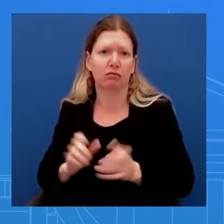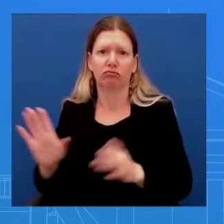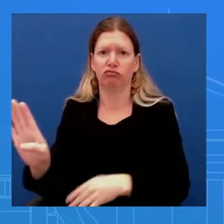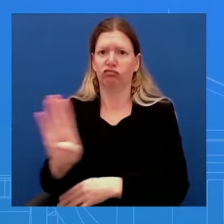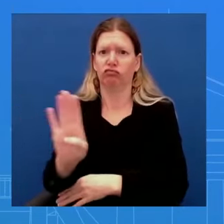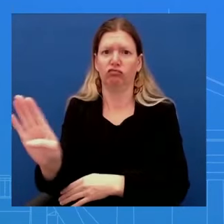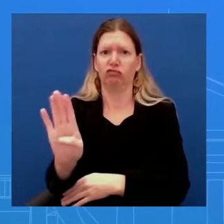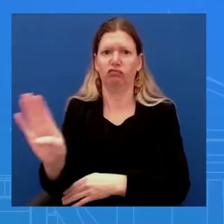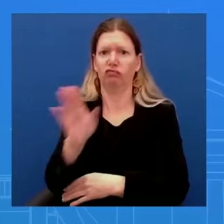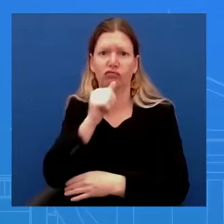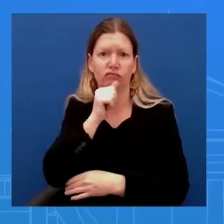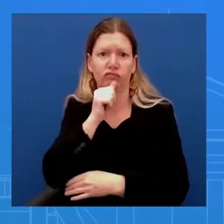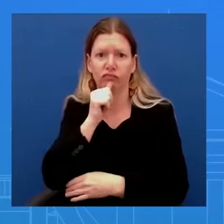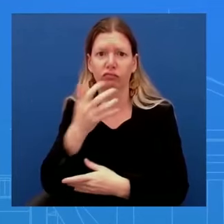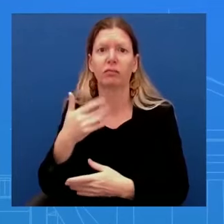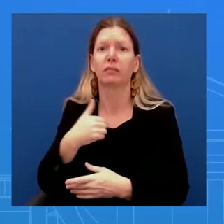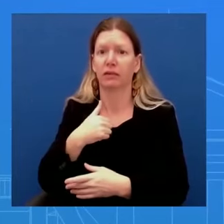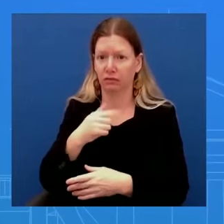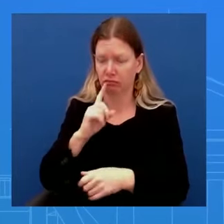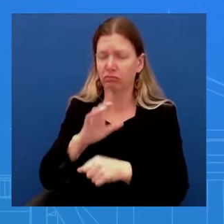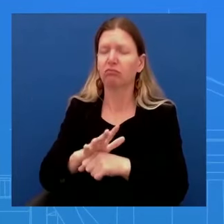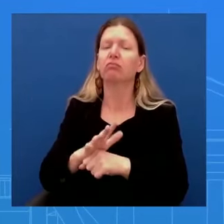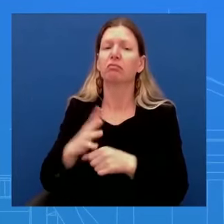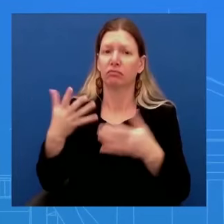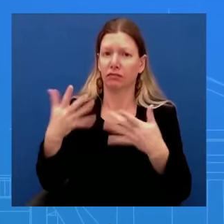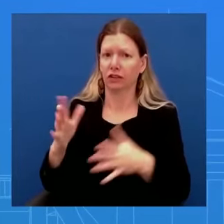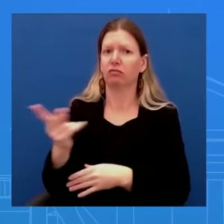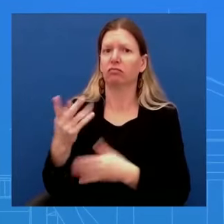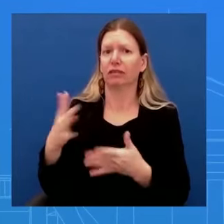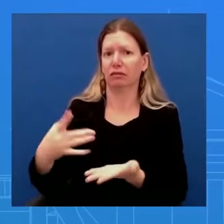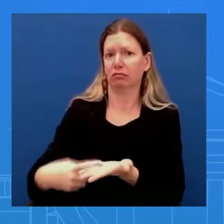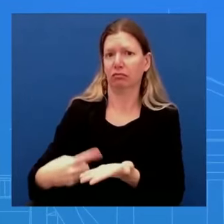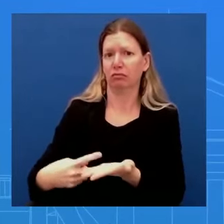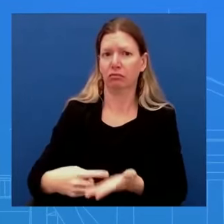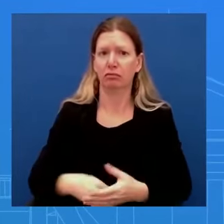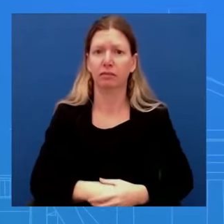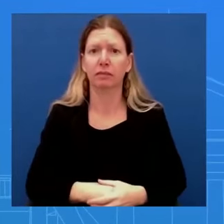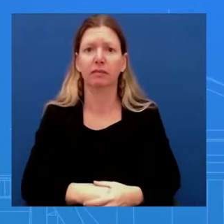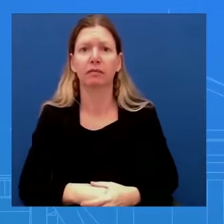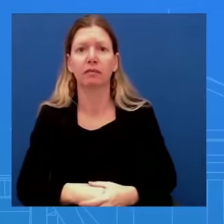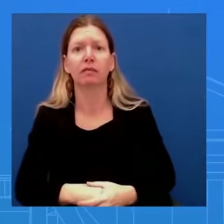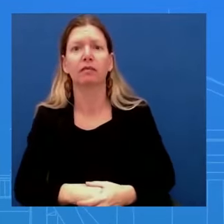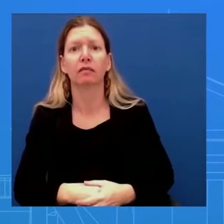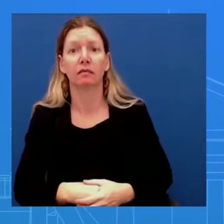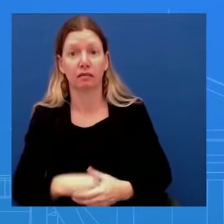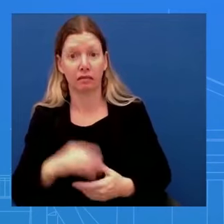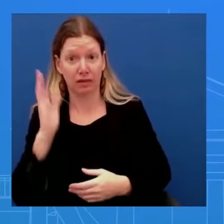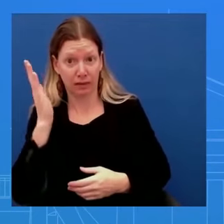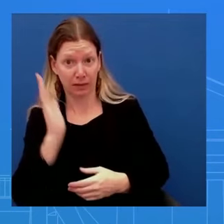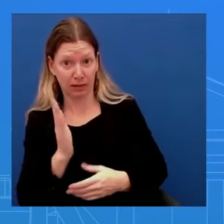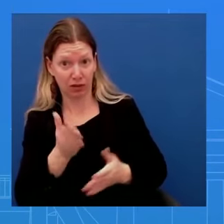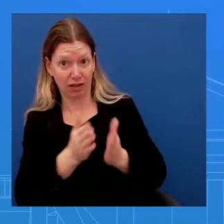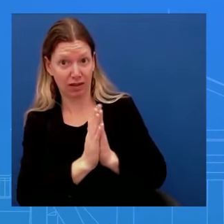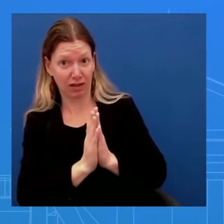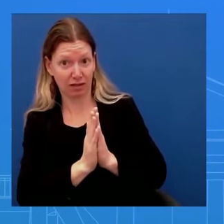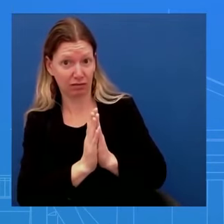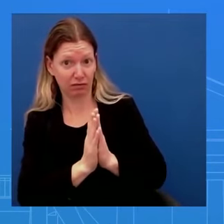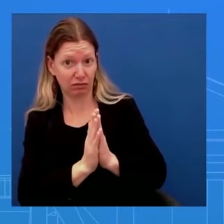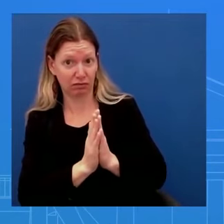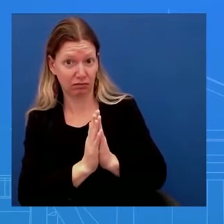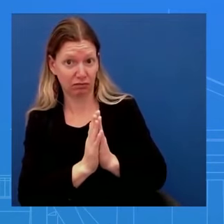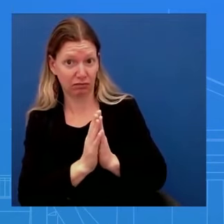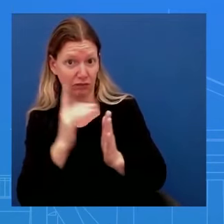anything else beyond that. His office says that the speaker asked for executive action to shut down the border, secure the border. Can you say anything more